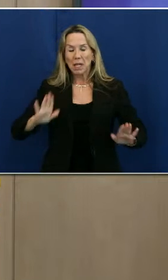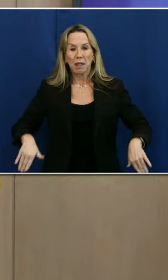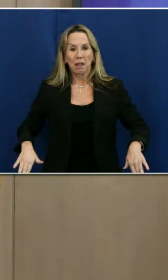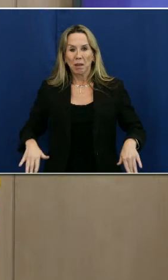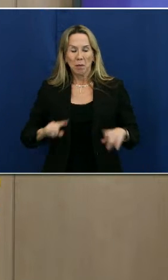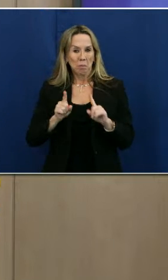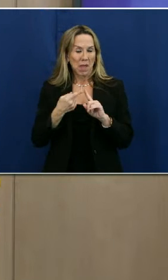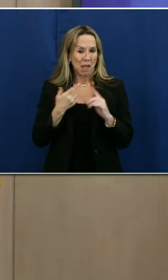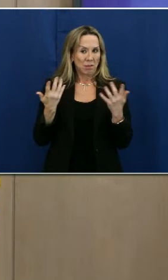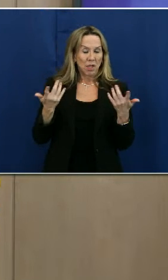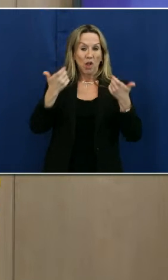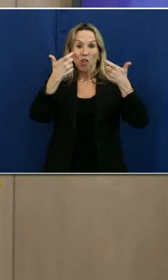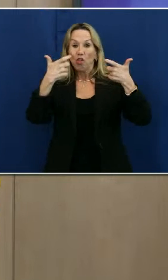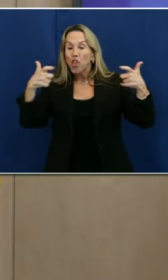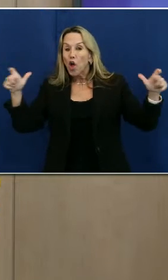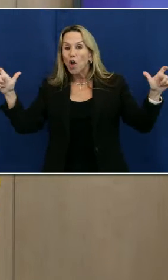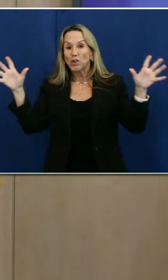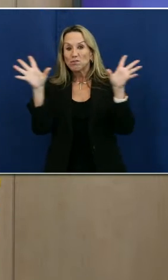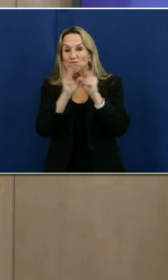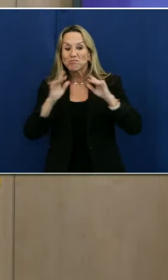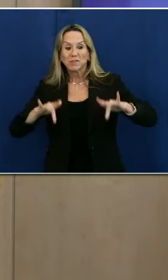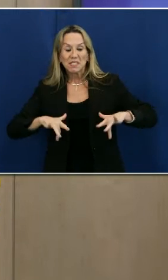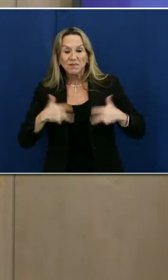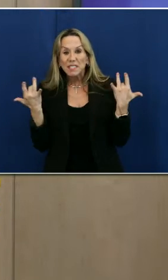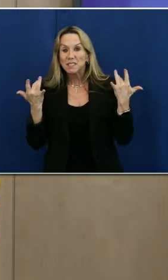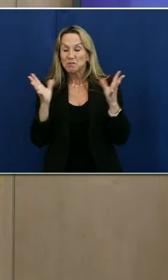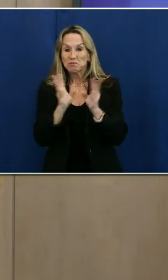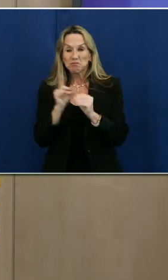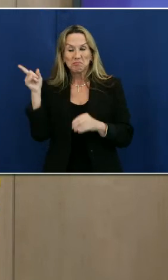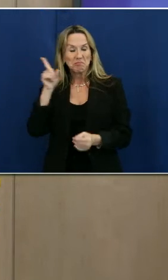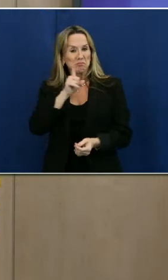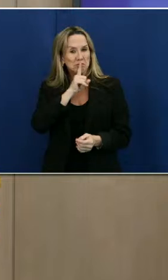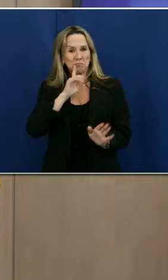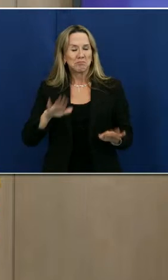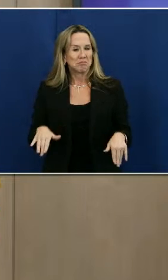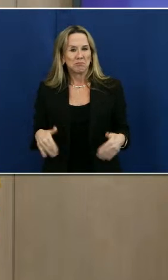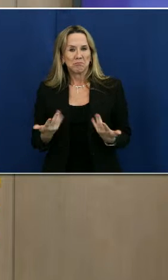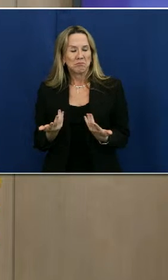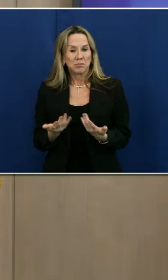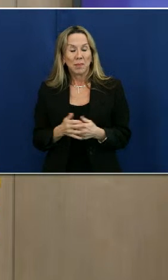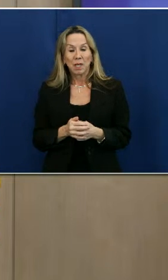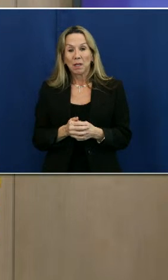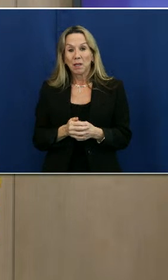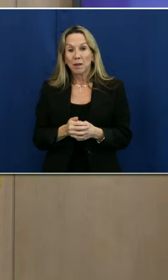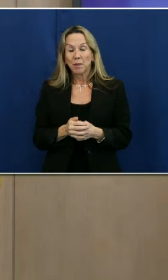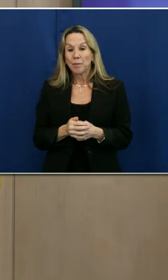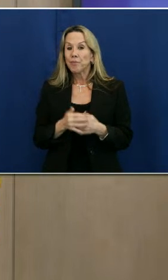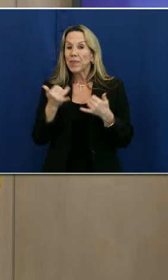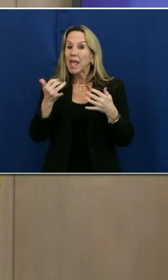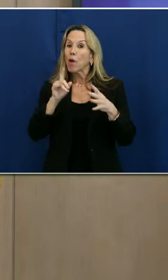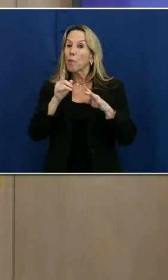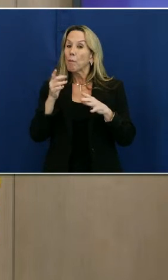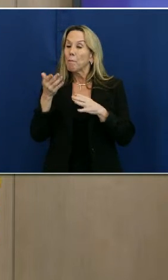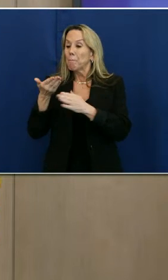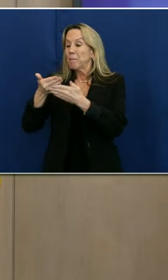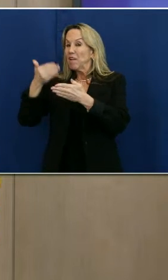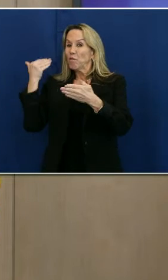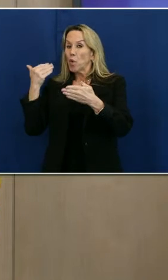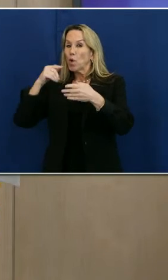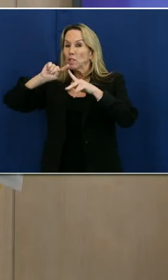about large events or conferences. Before they transition to the tiered system,